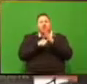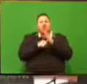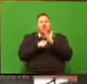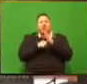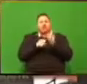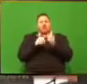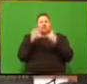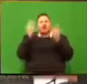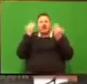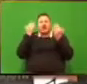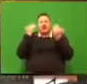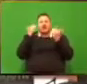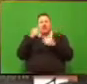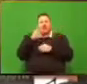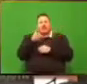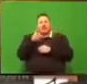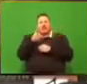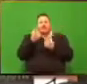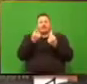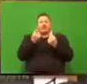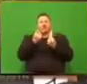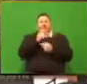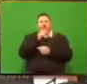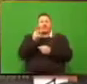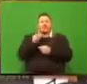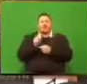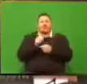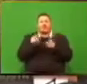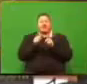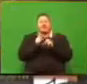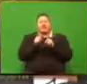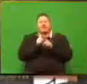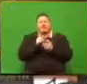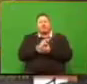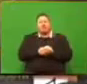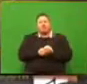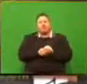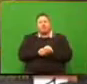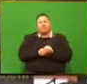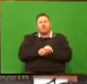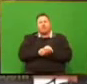would have expected that to be done in KZN.